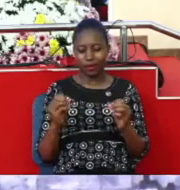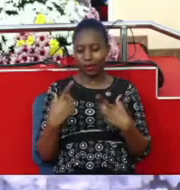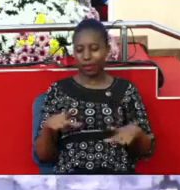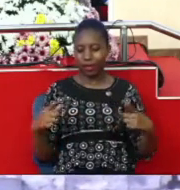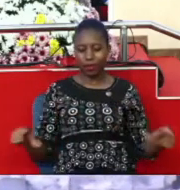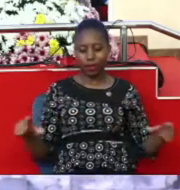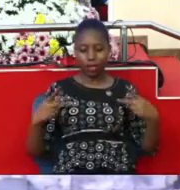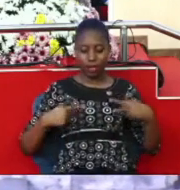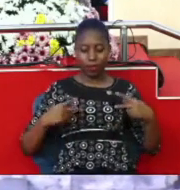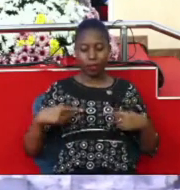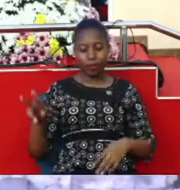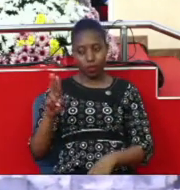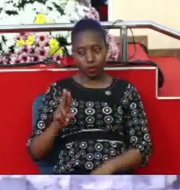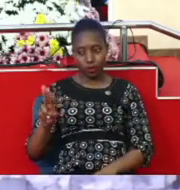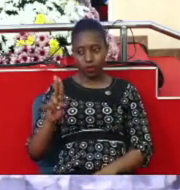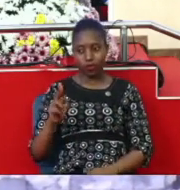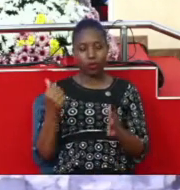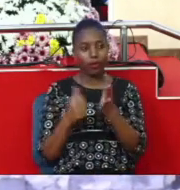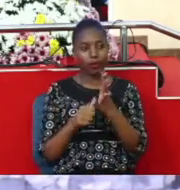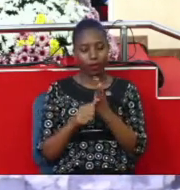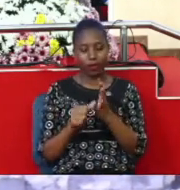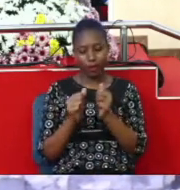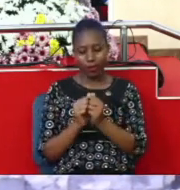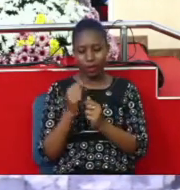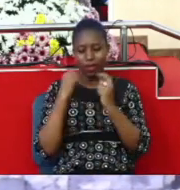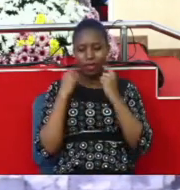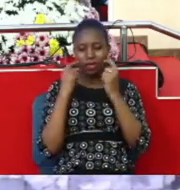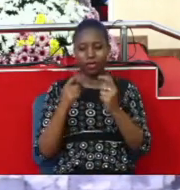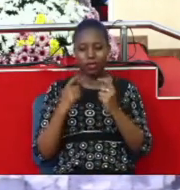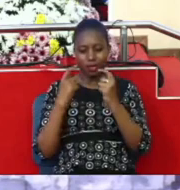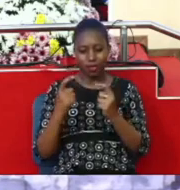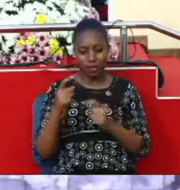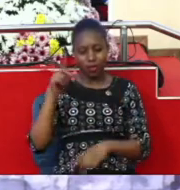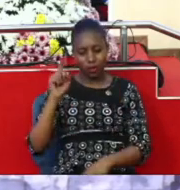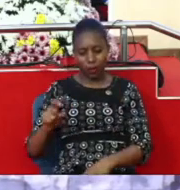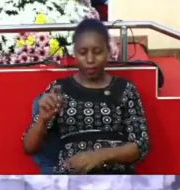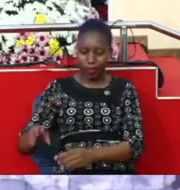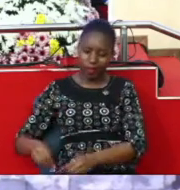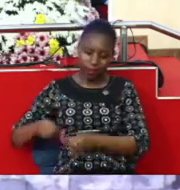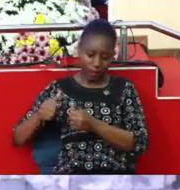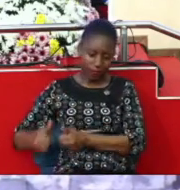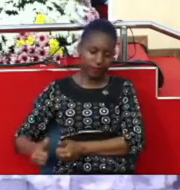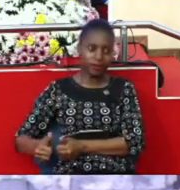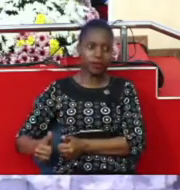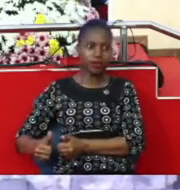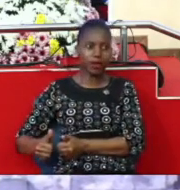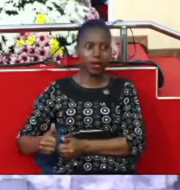the problem of sin must be overcome if we are going to overcome anything